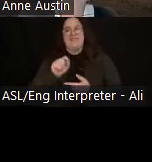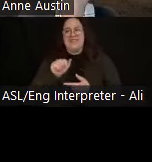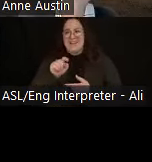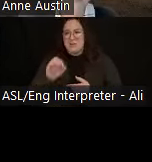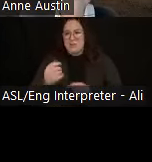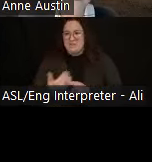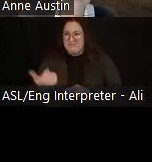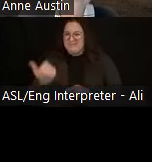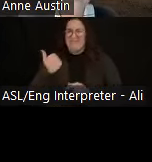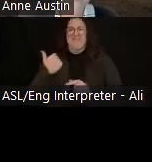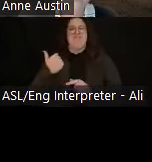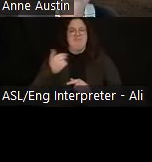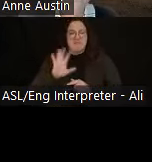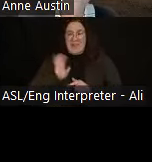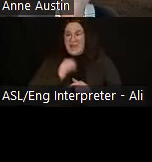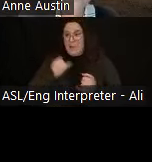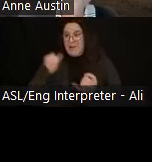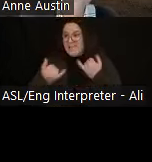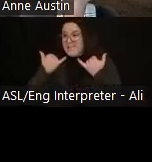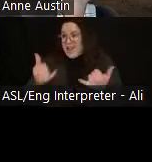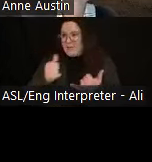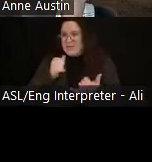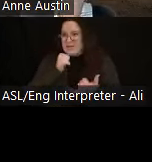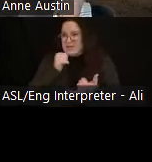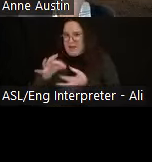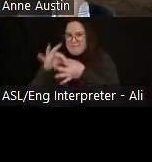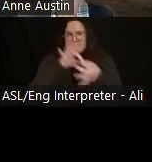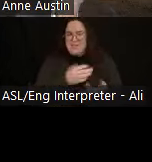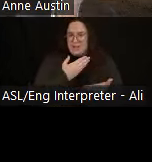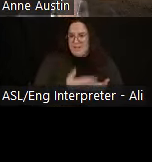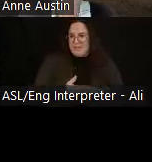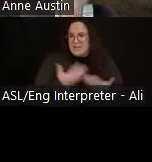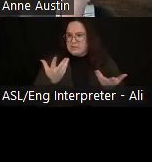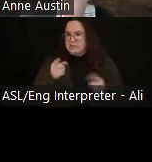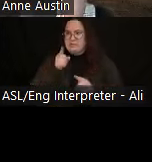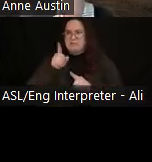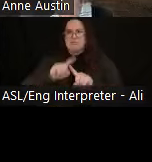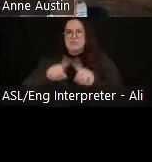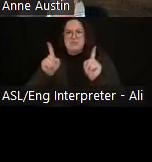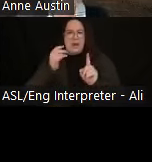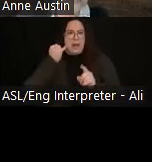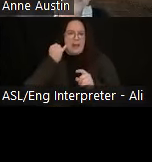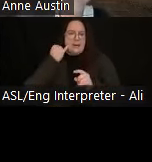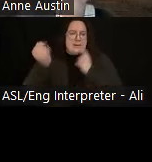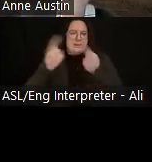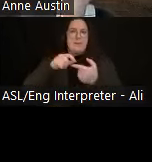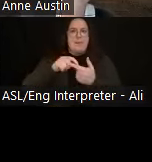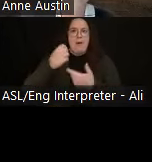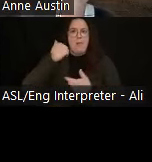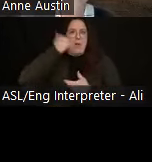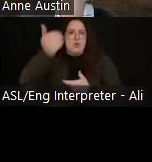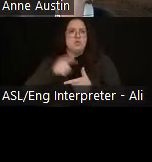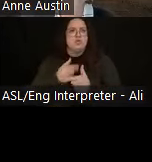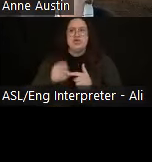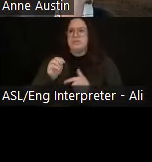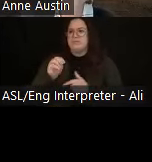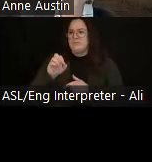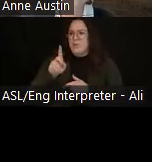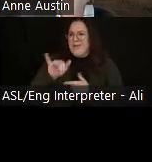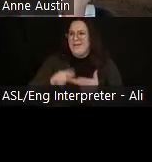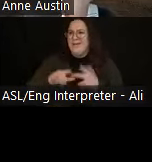from the existing evidence. So where did these ideas about prostitution, morality, class, and tattooing come from?